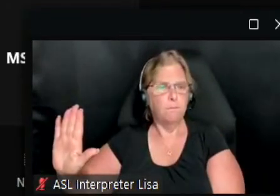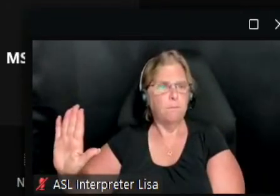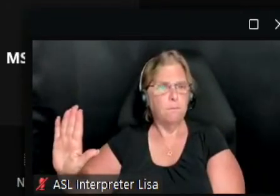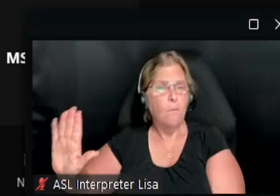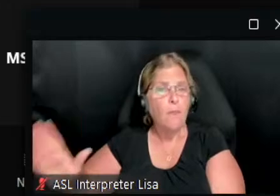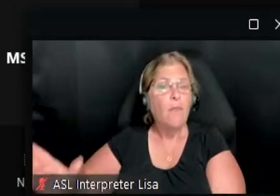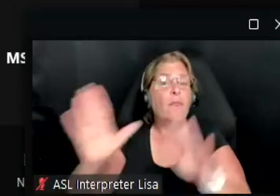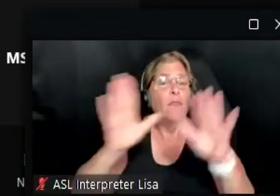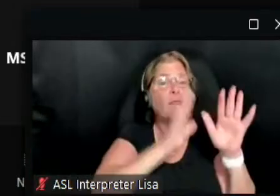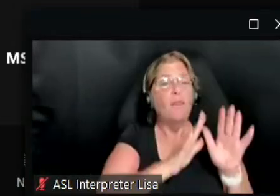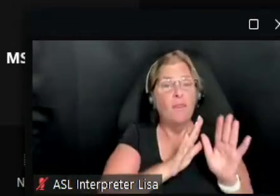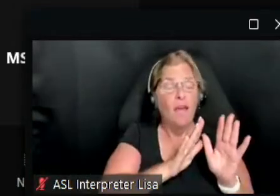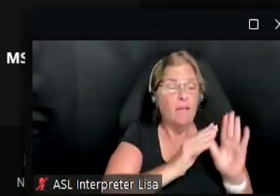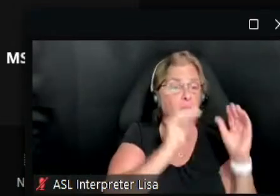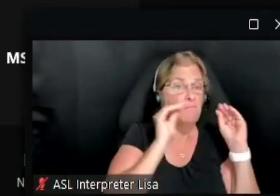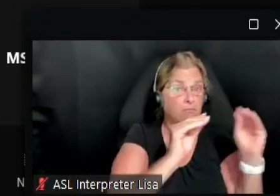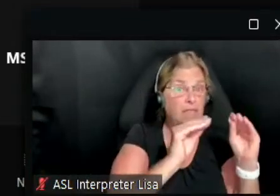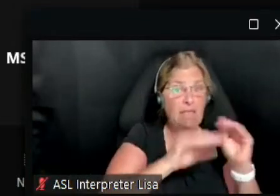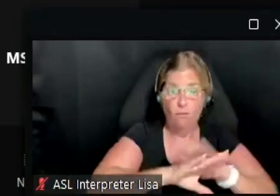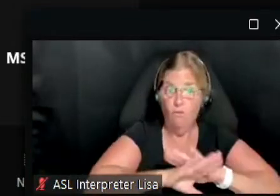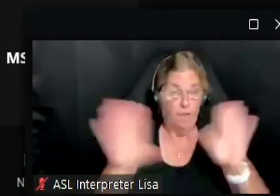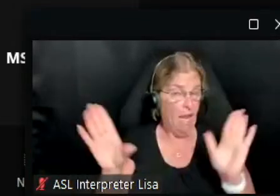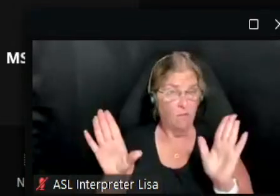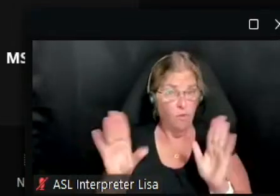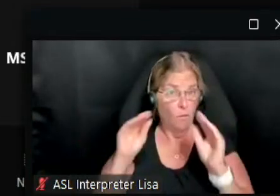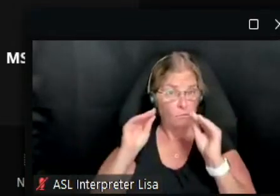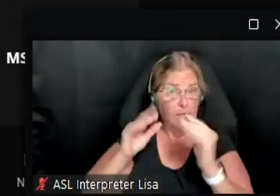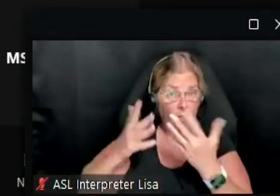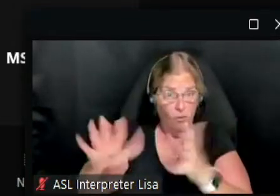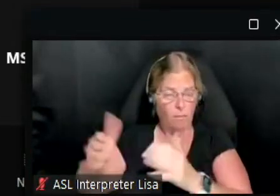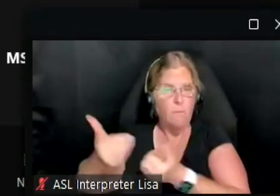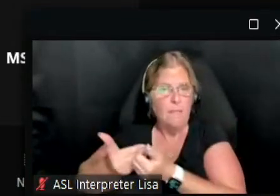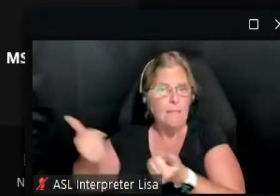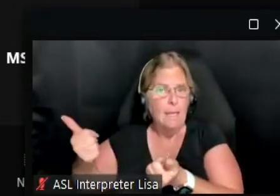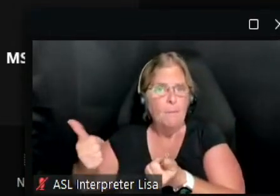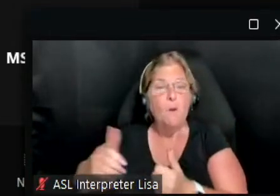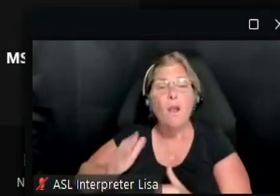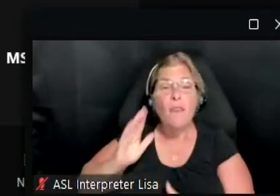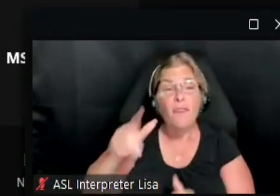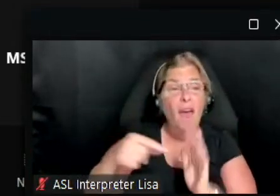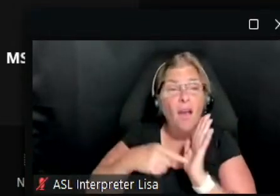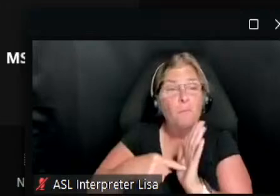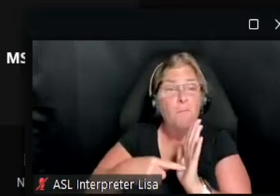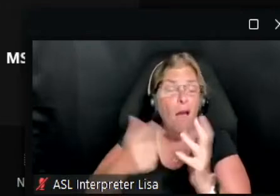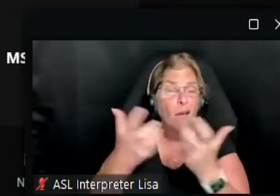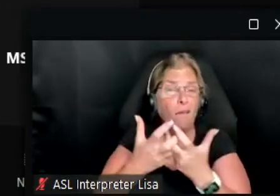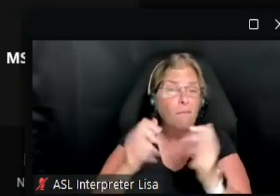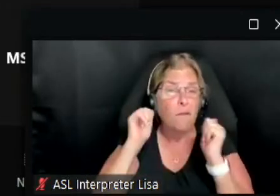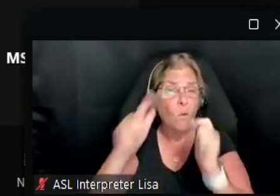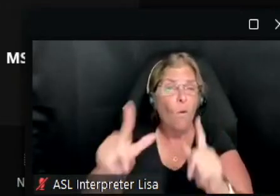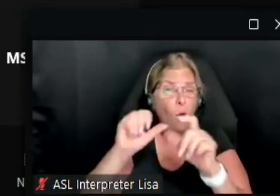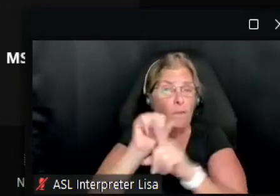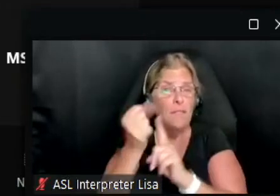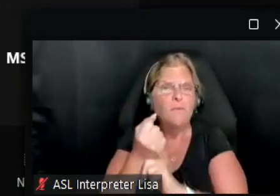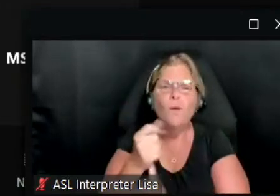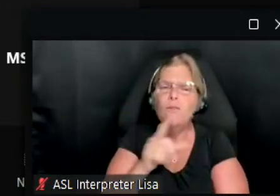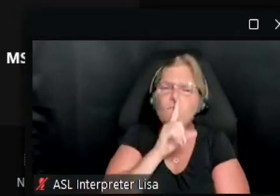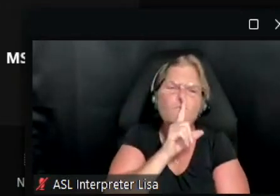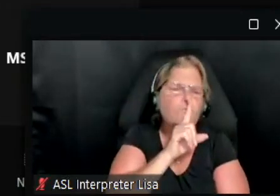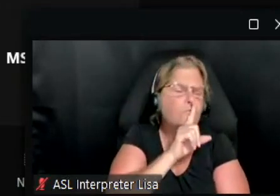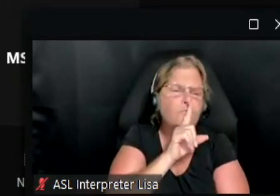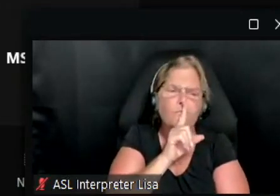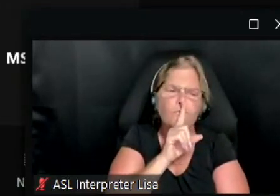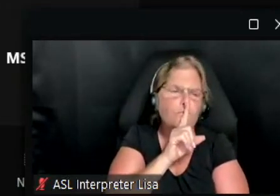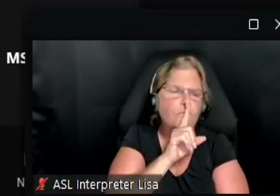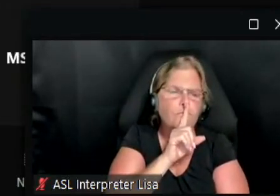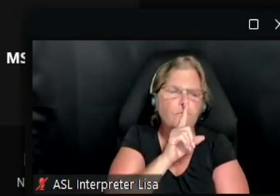have people who are just teaching. And I'm not saying that model is going to fit for every situation, but at least having